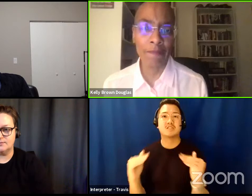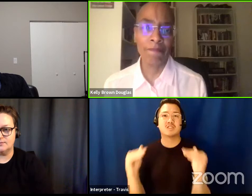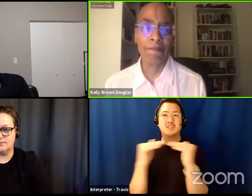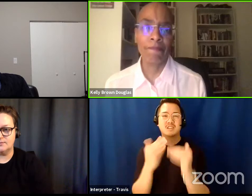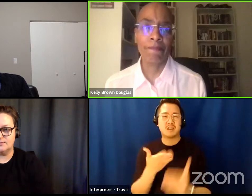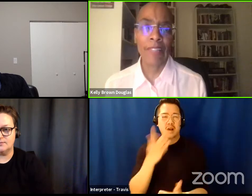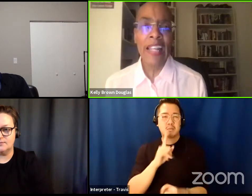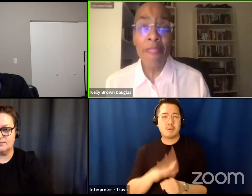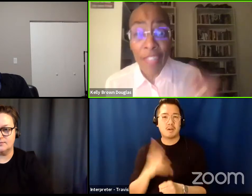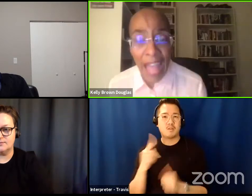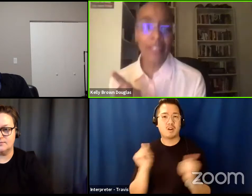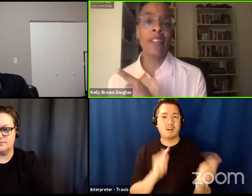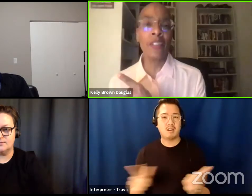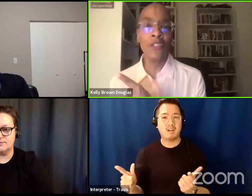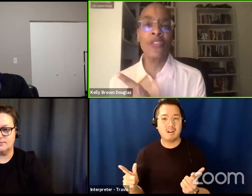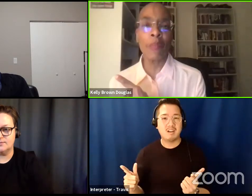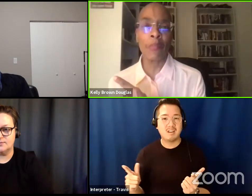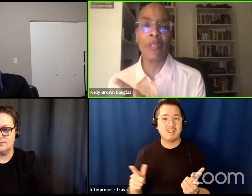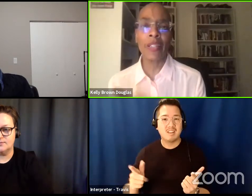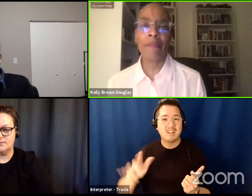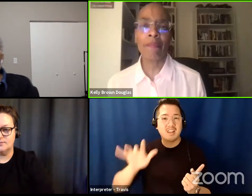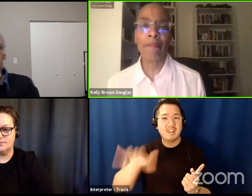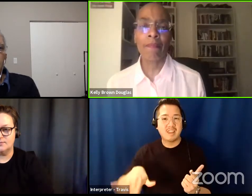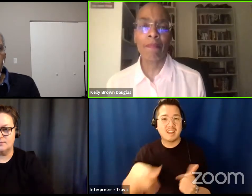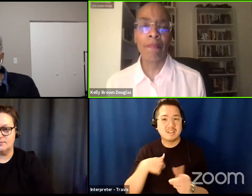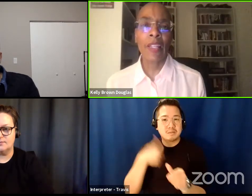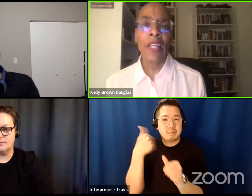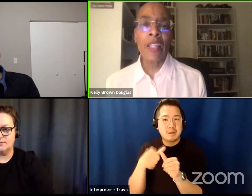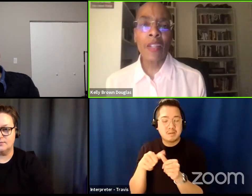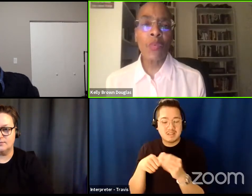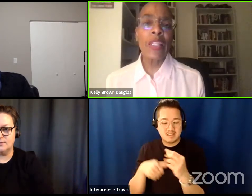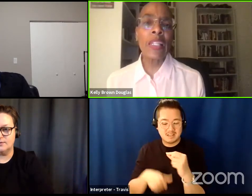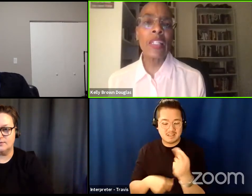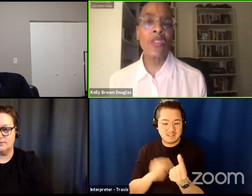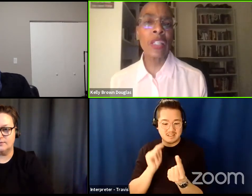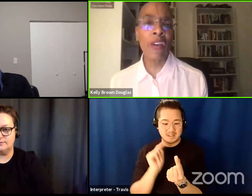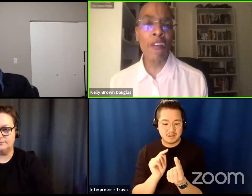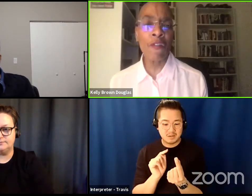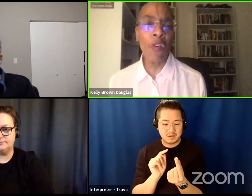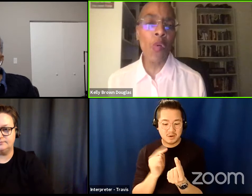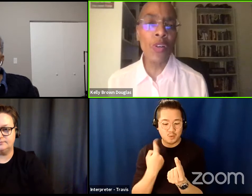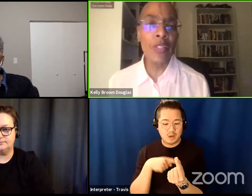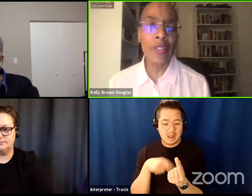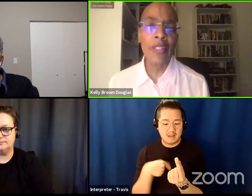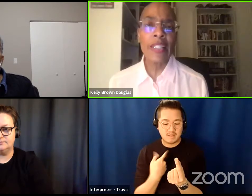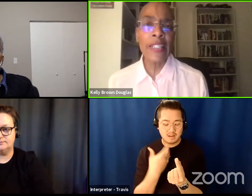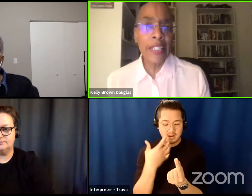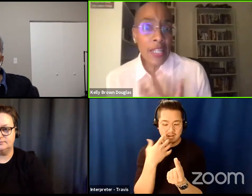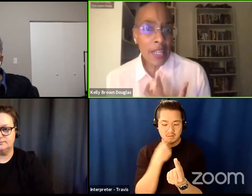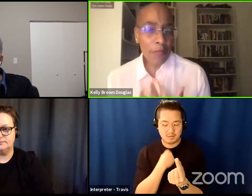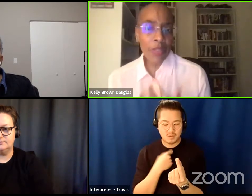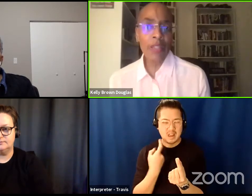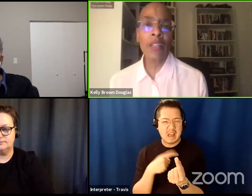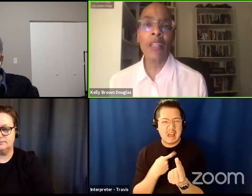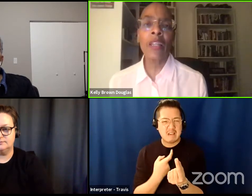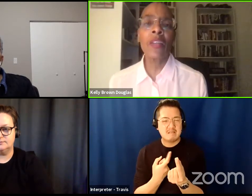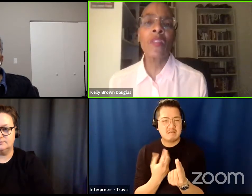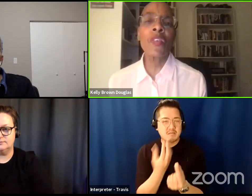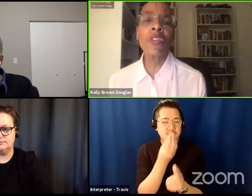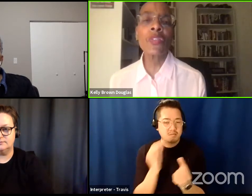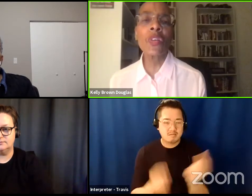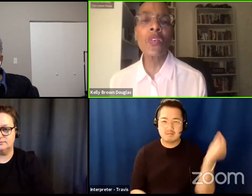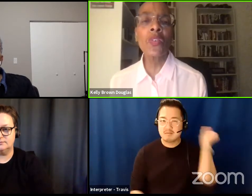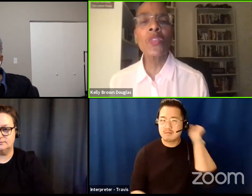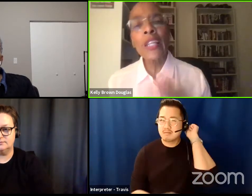all. That is the memory that we need to carry forward deep in